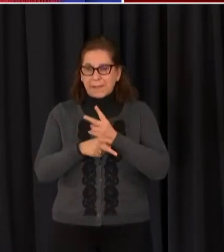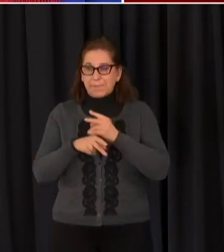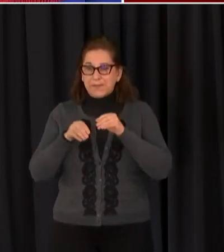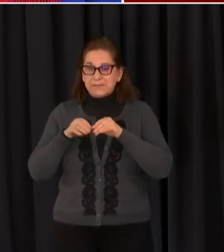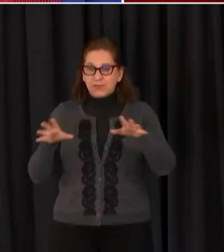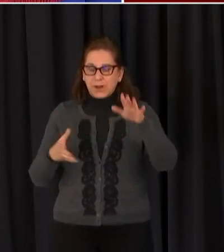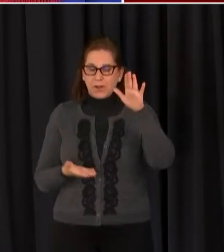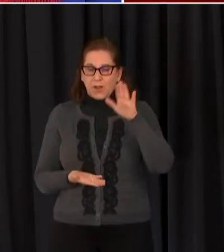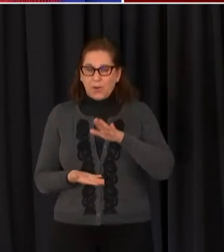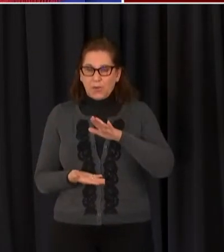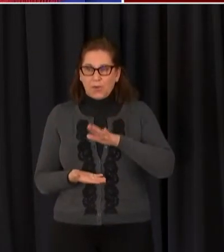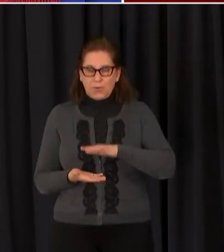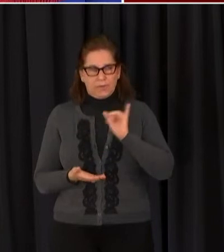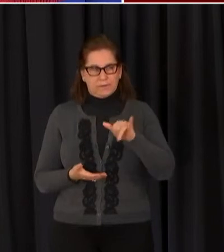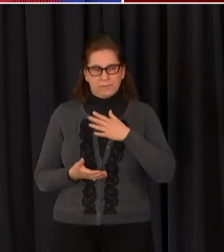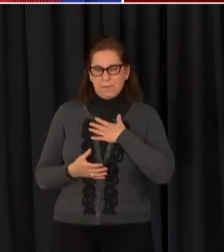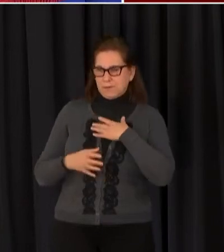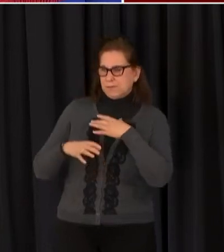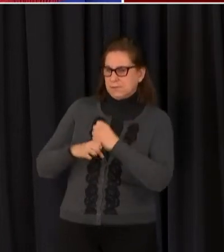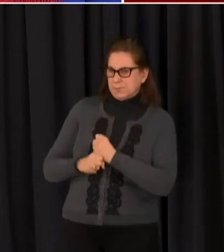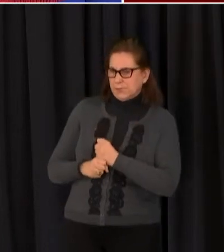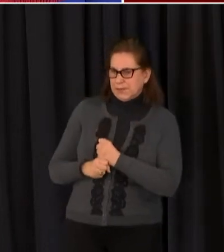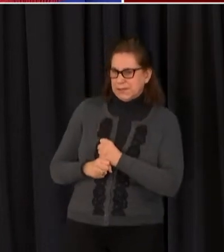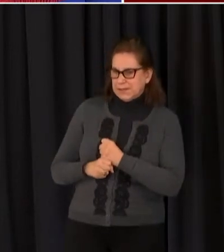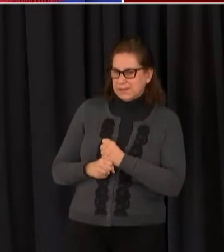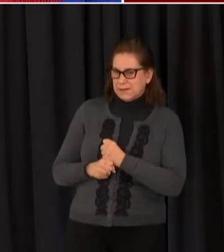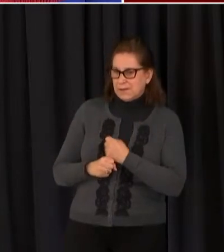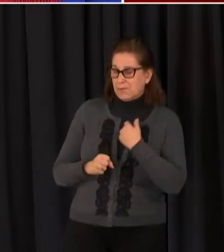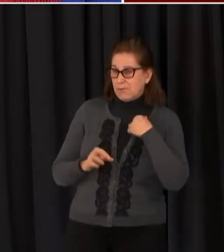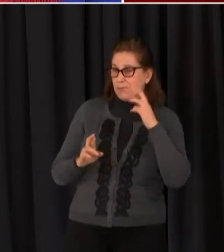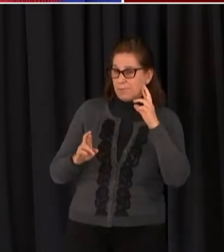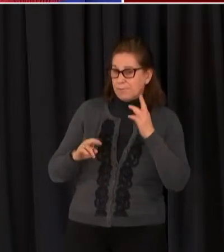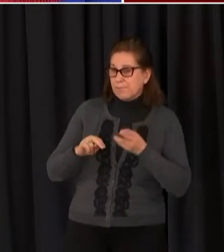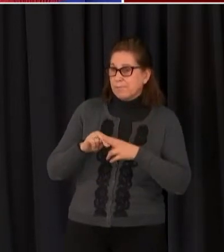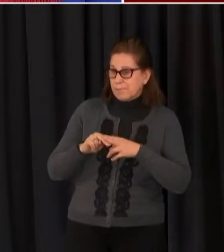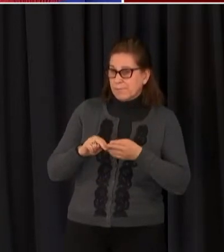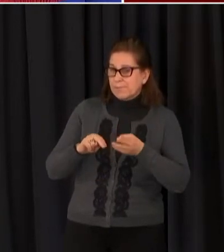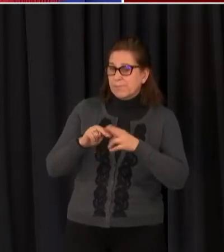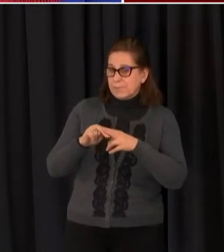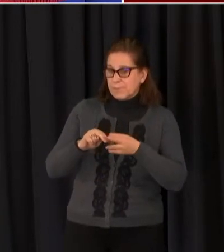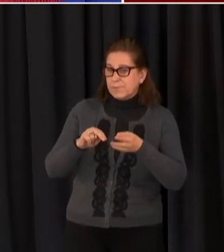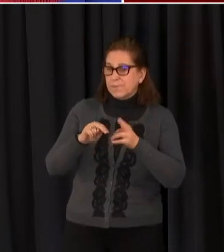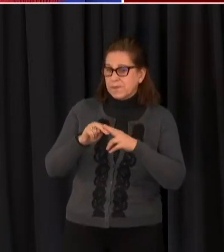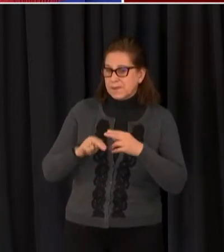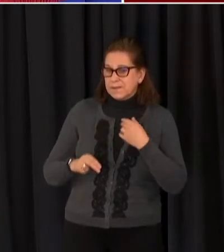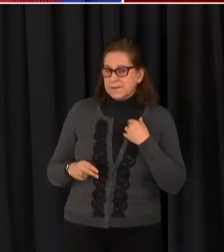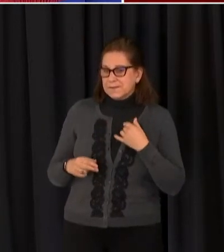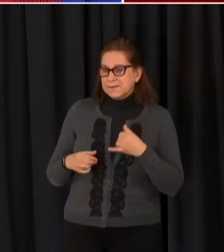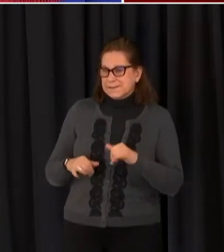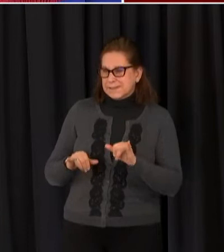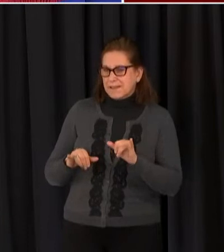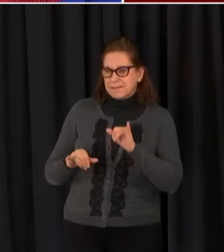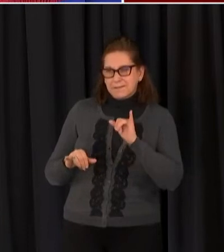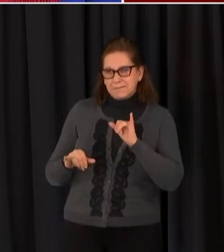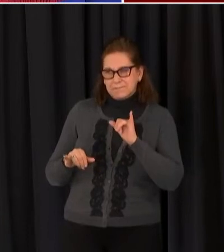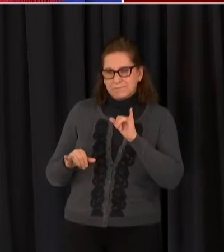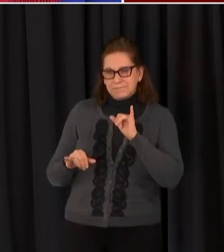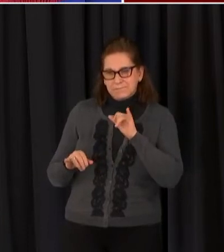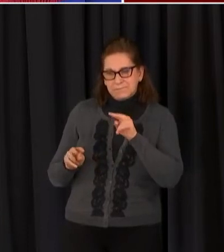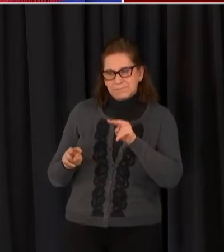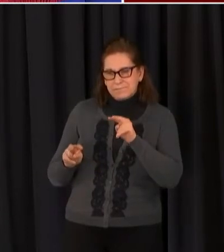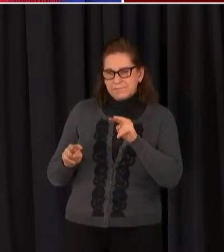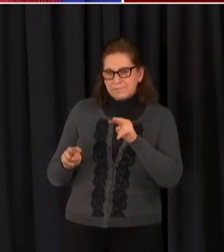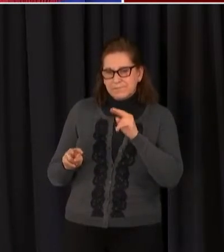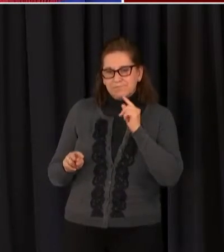So that's my, there's hope, and there's reason to be optimistic. We have to continue to be vigilant, and we have to